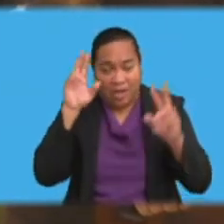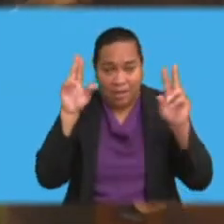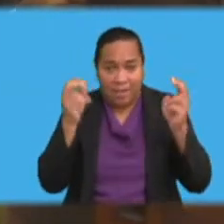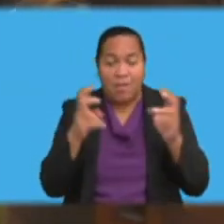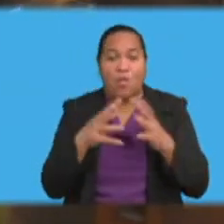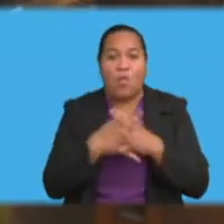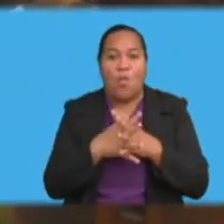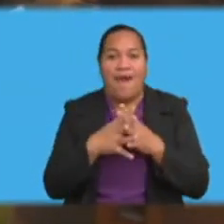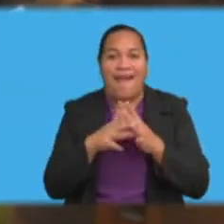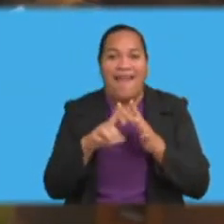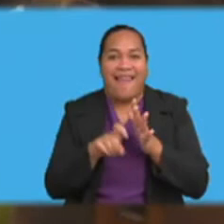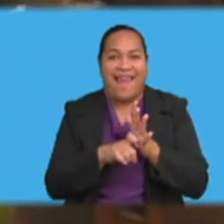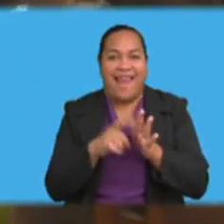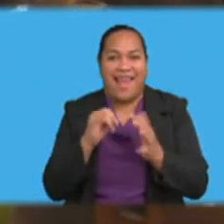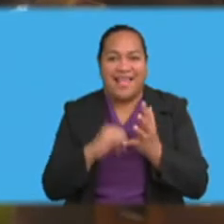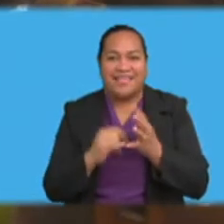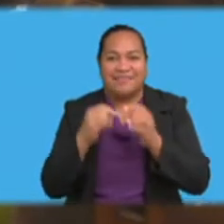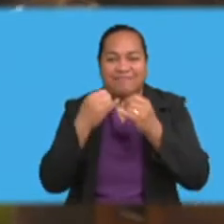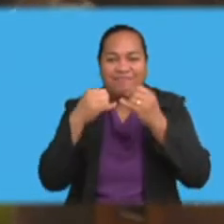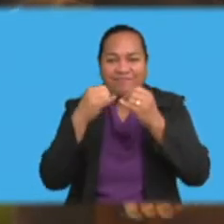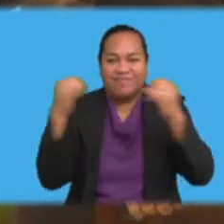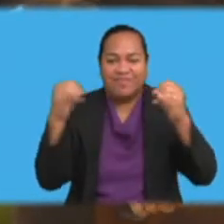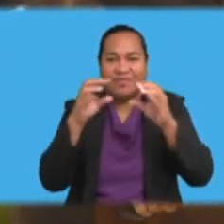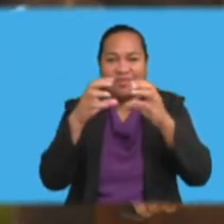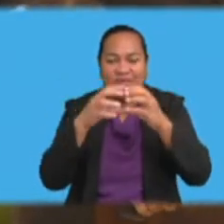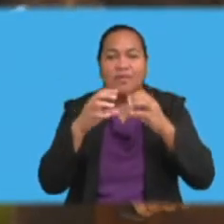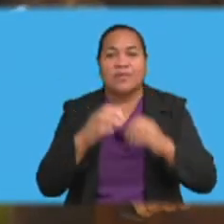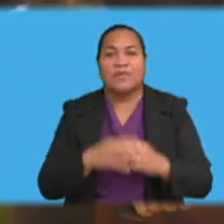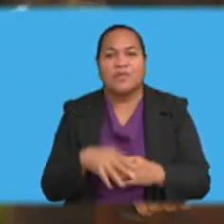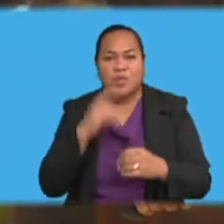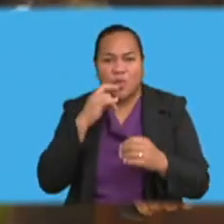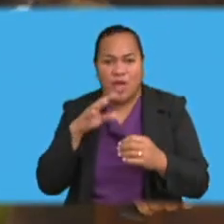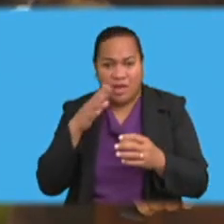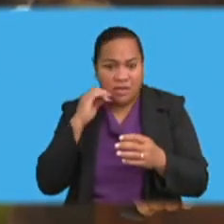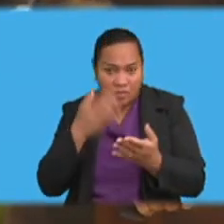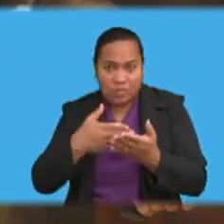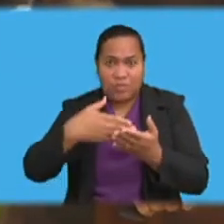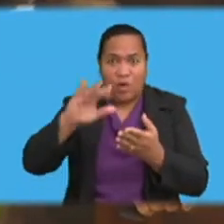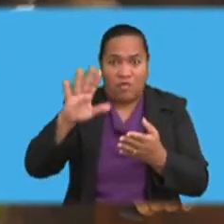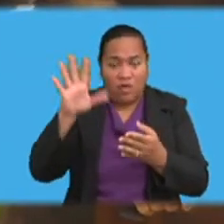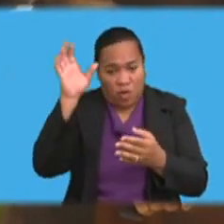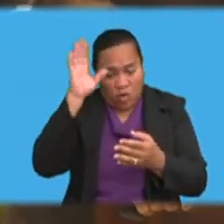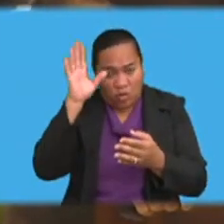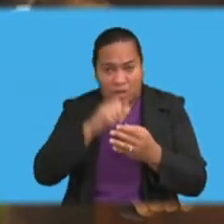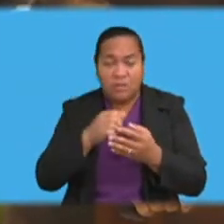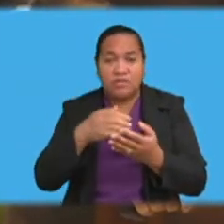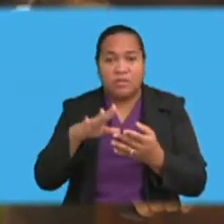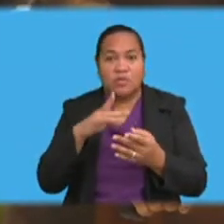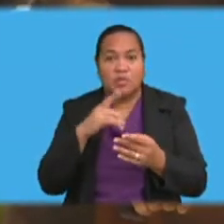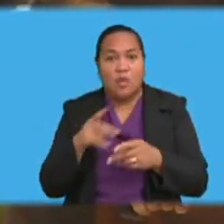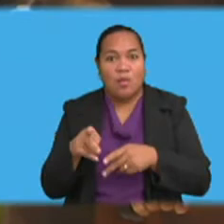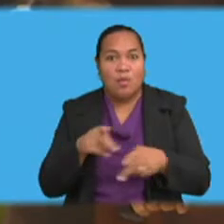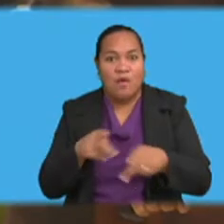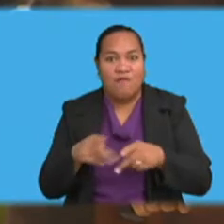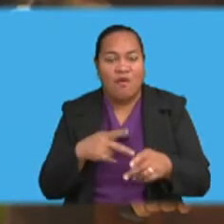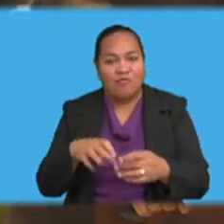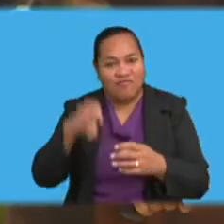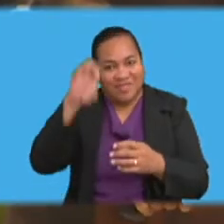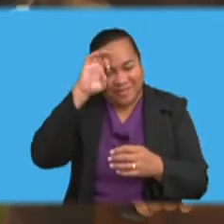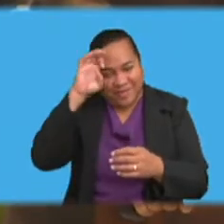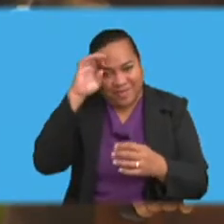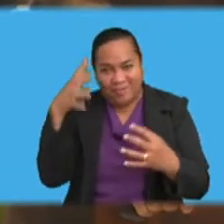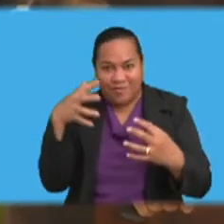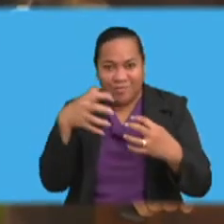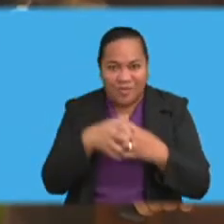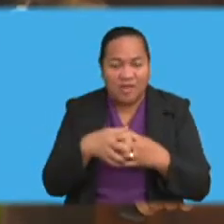Test transmission commenced in Suva in 2015, and once the proof of concept was accepted, it's performing to expectations, the implementation plans for the